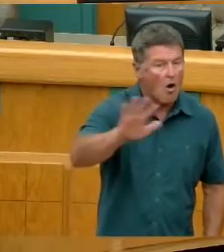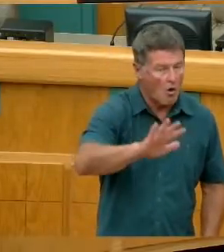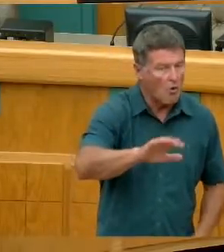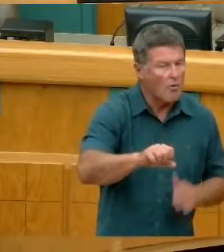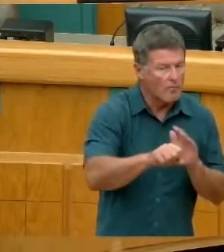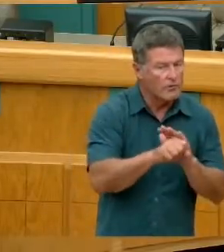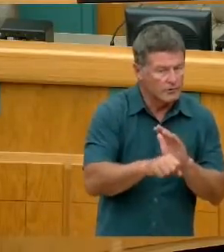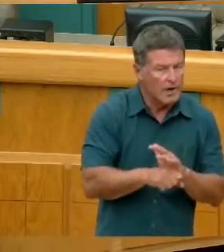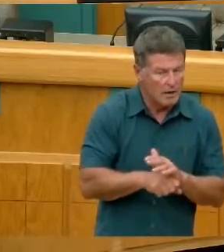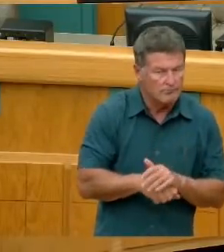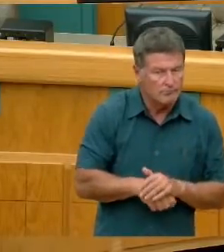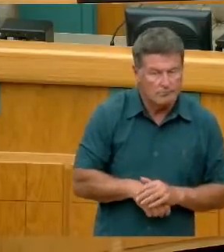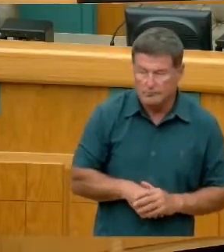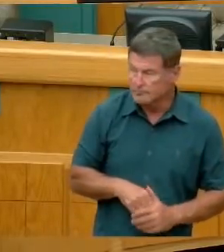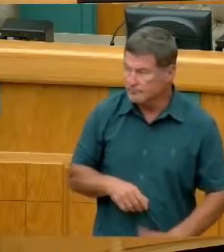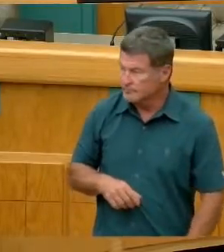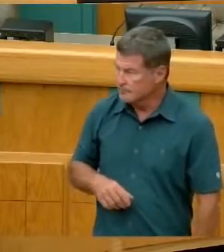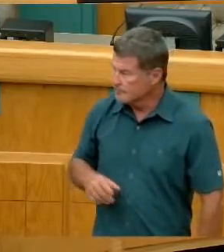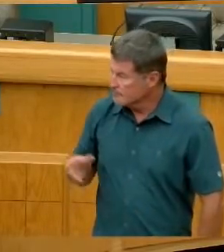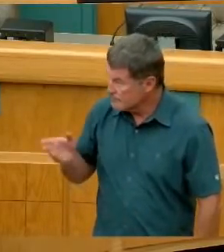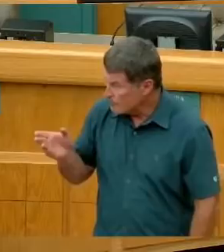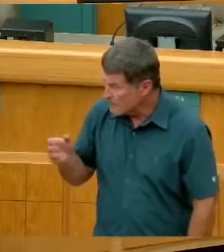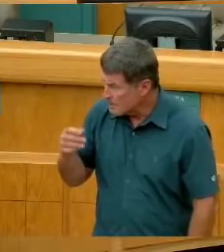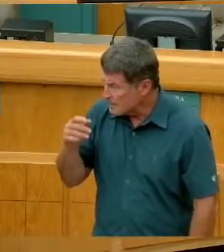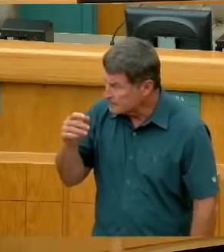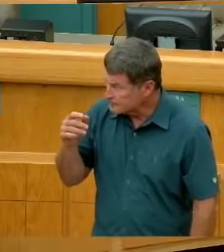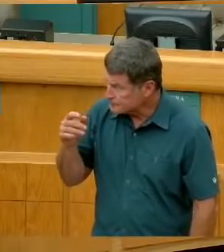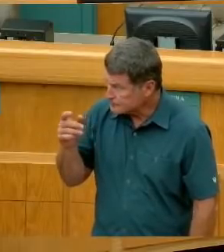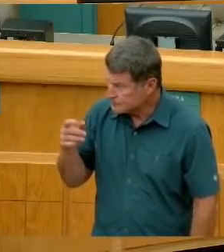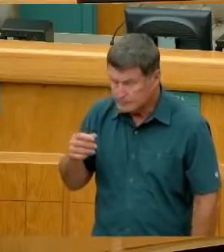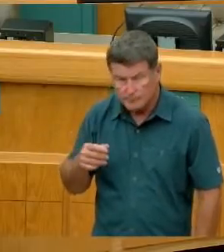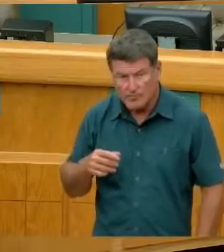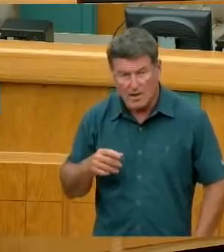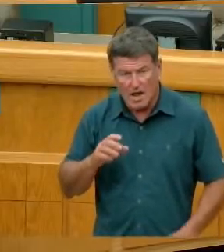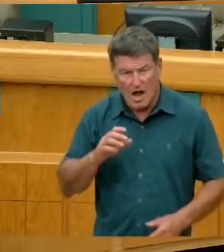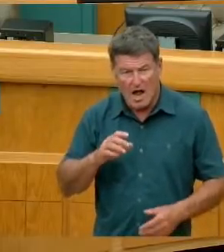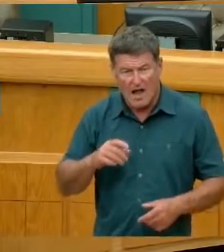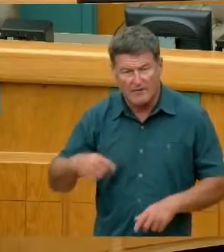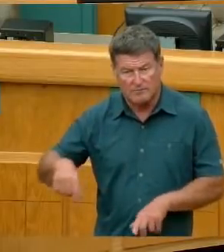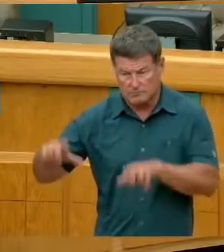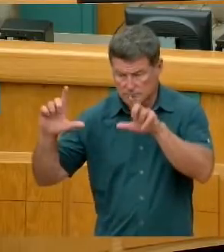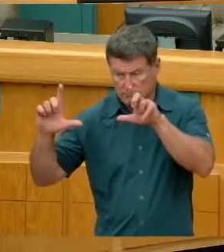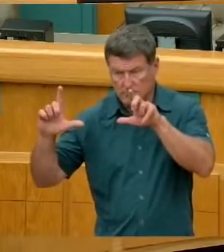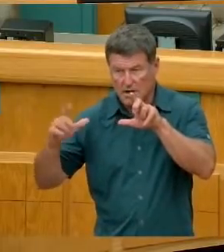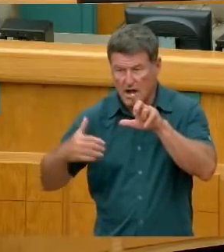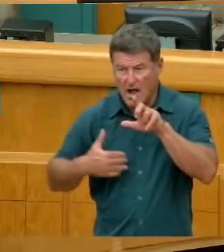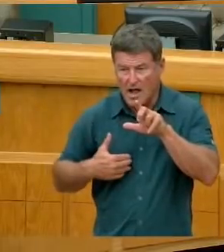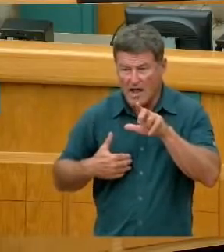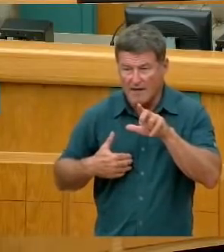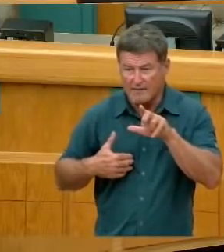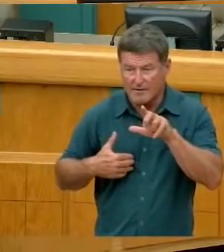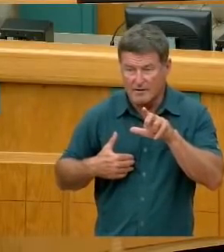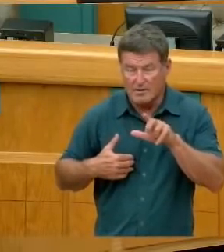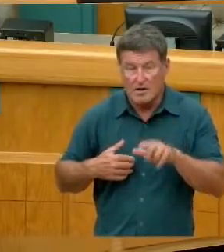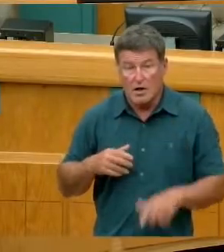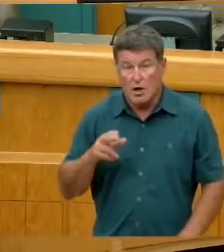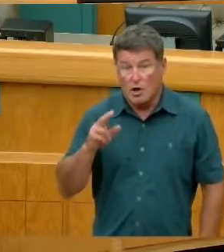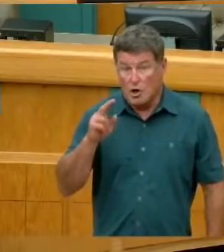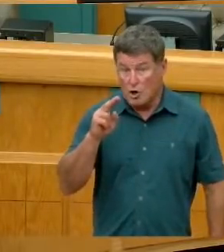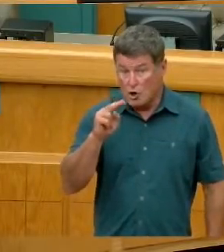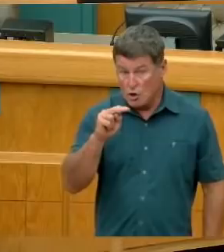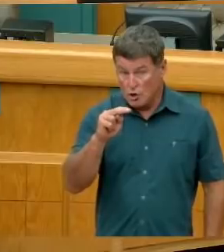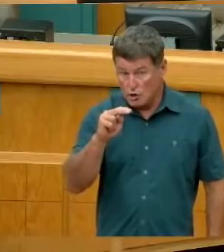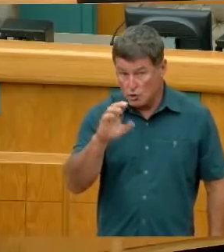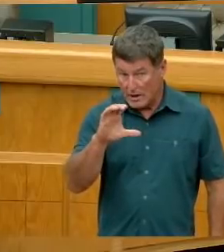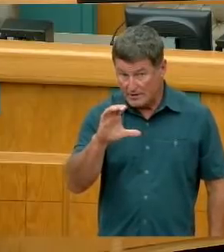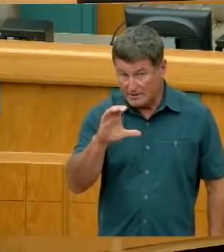So I have had, I don't know if we have some of the graphics here, but in